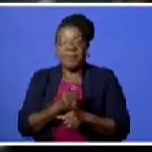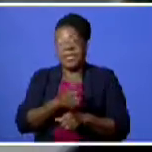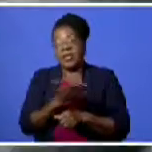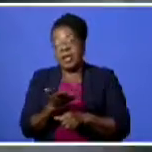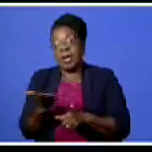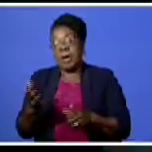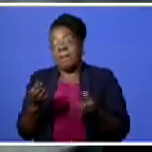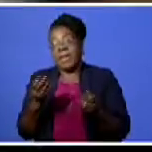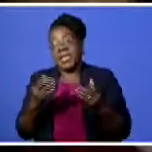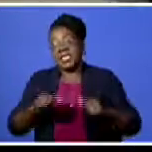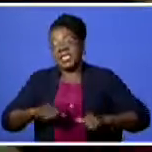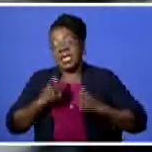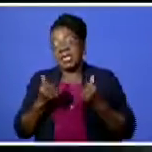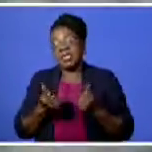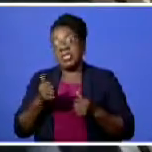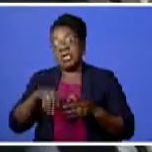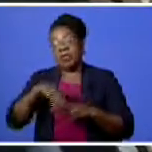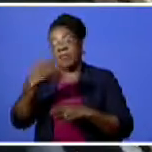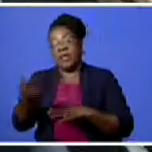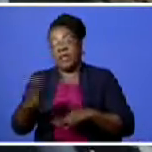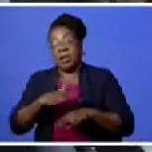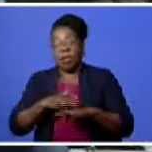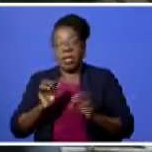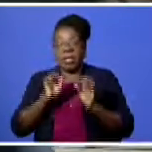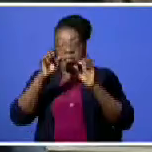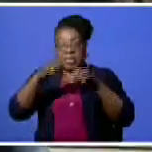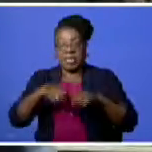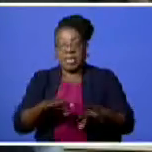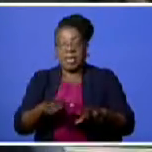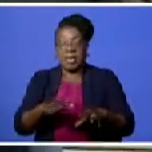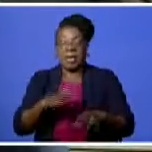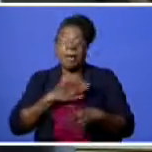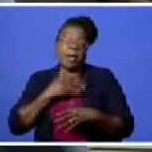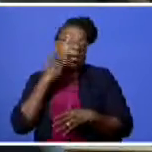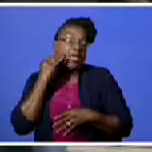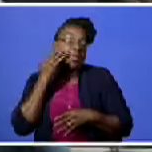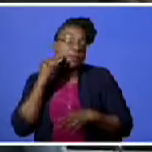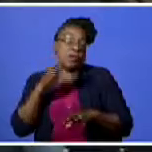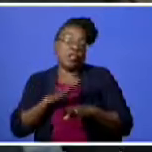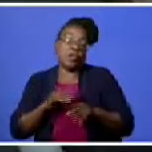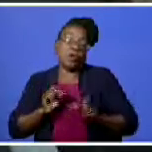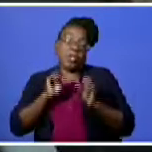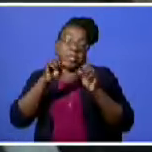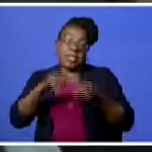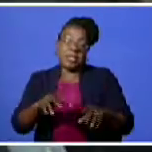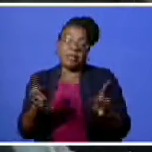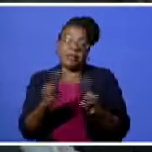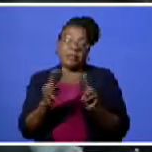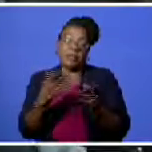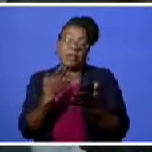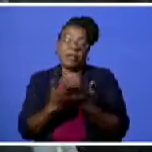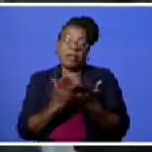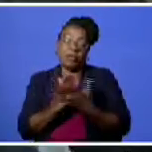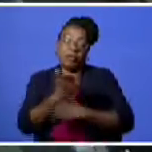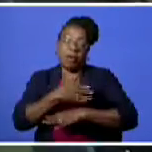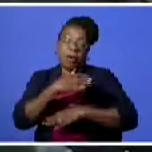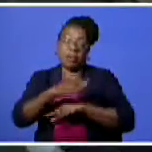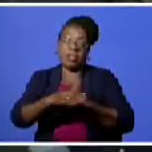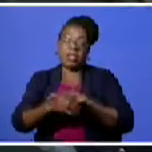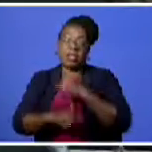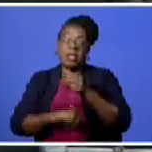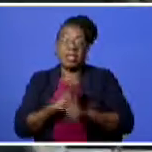have made it difficult to make an honest living. My experience on the sea was really great through the years, and sometimes it doesn't be